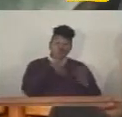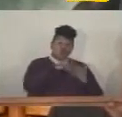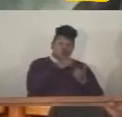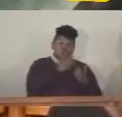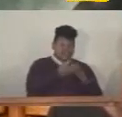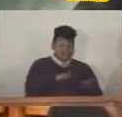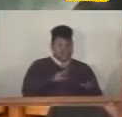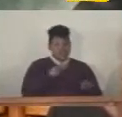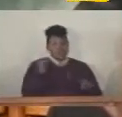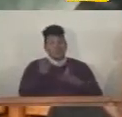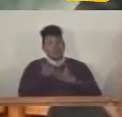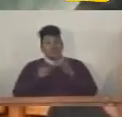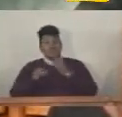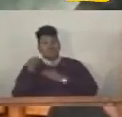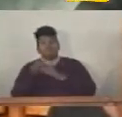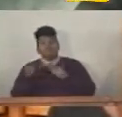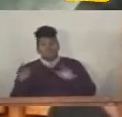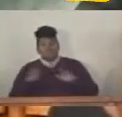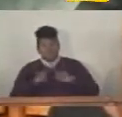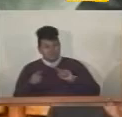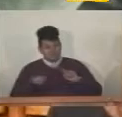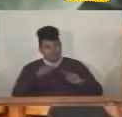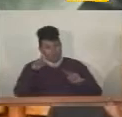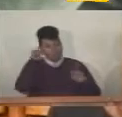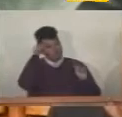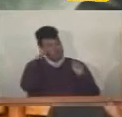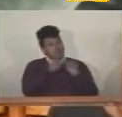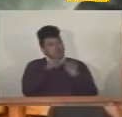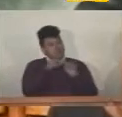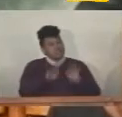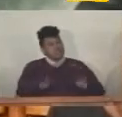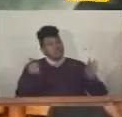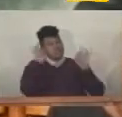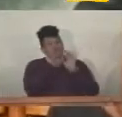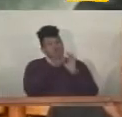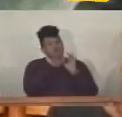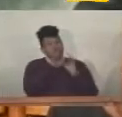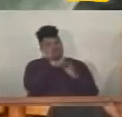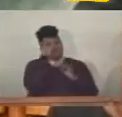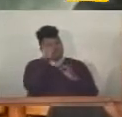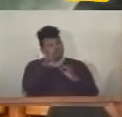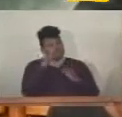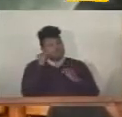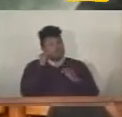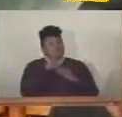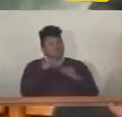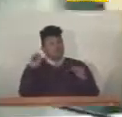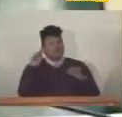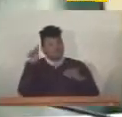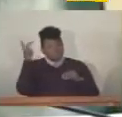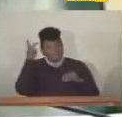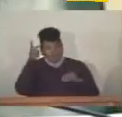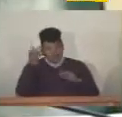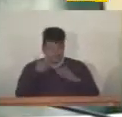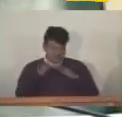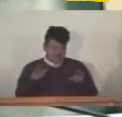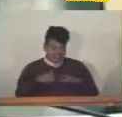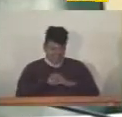divide. But we must also remember the important signal that it sends if there is no political divide.